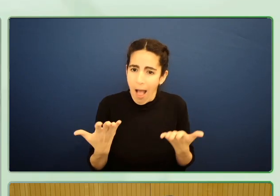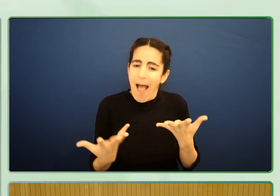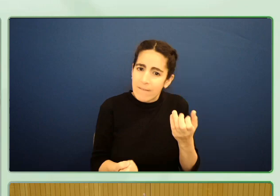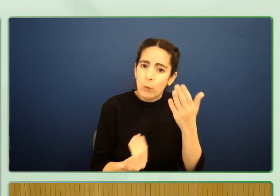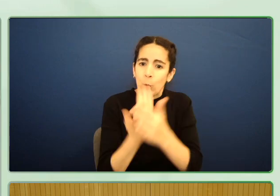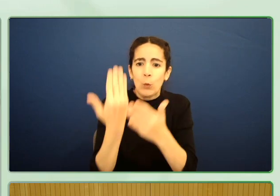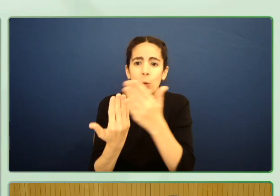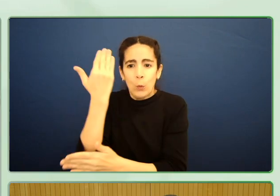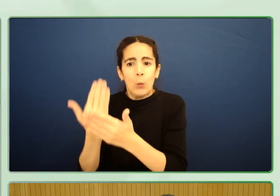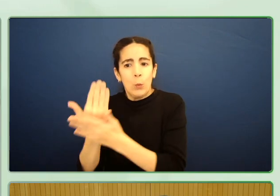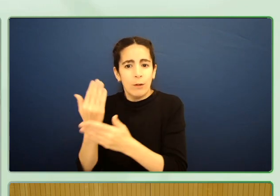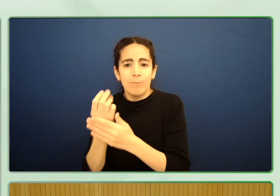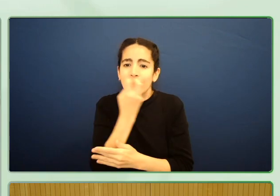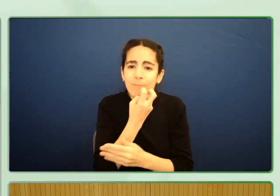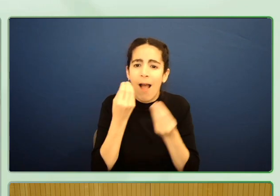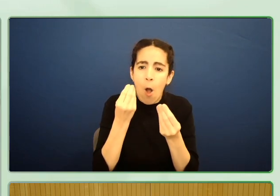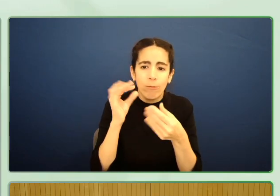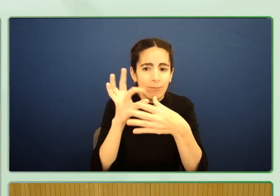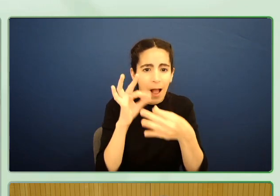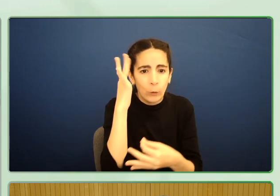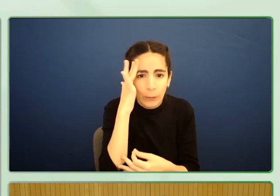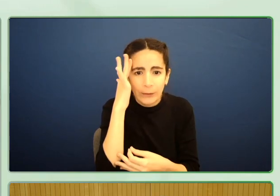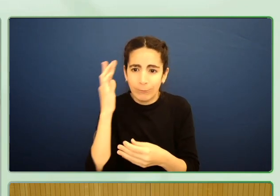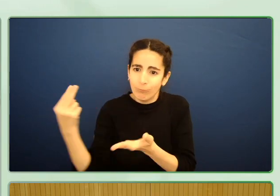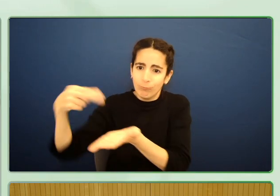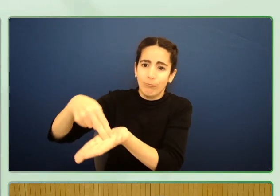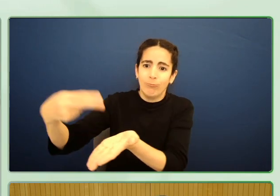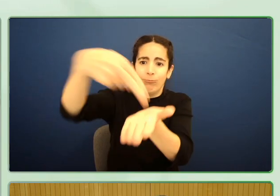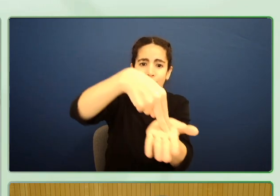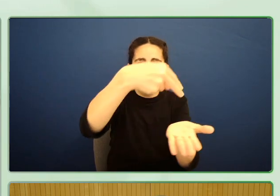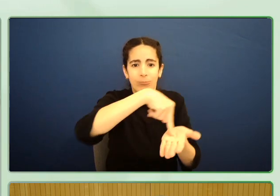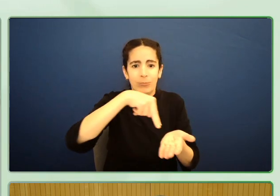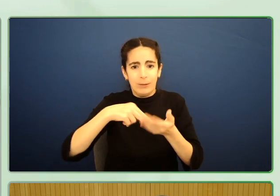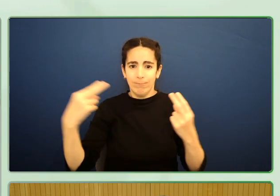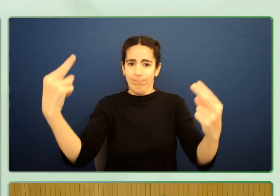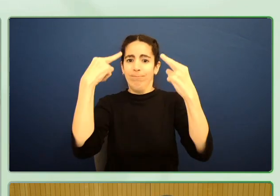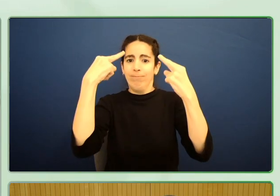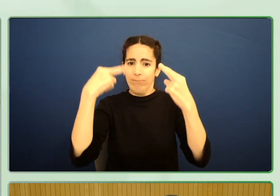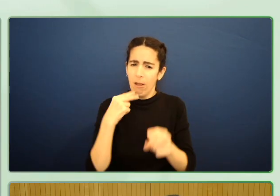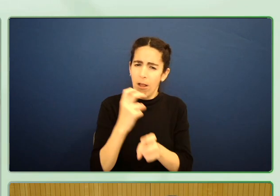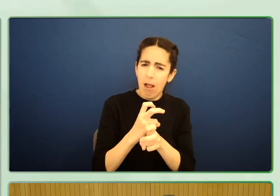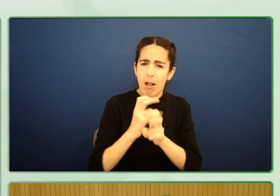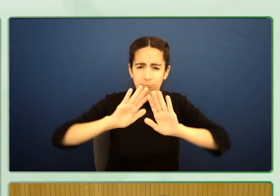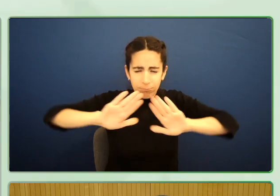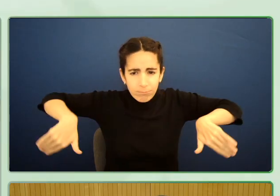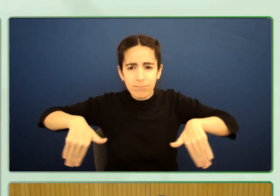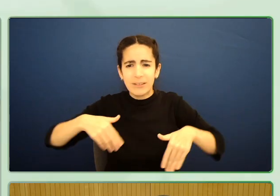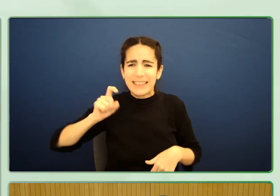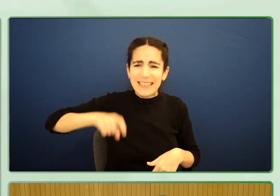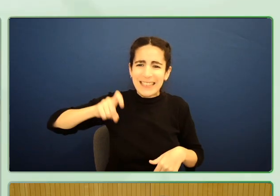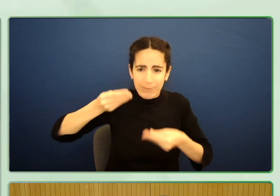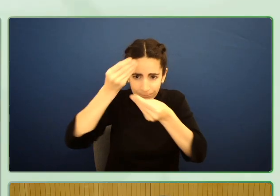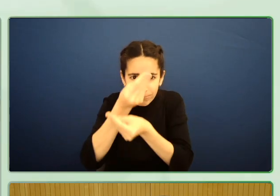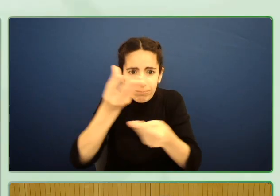that less needs we don't have. And we are looking for technical assistance to everyone, because technical assistance was looking